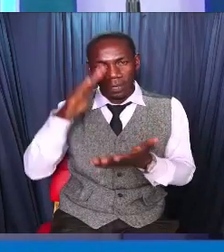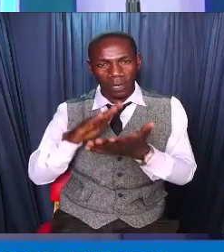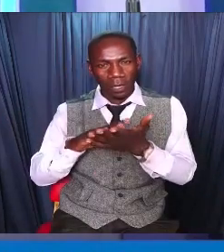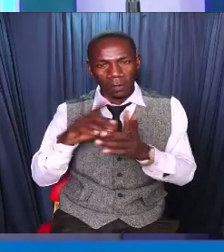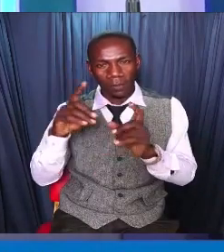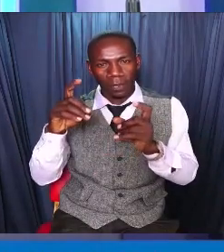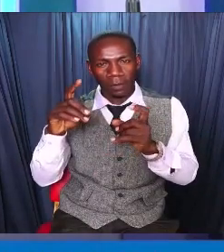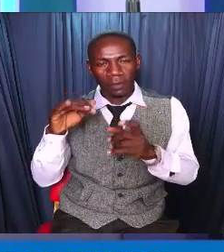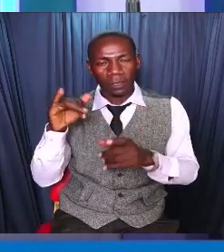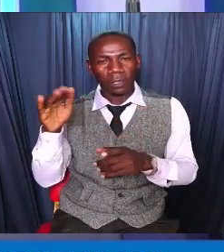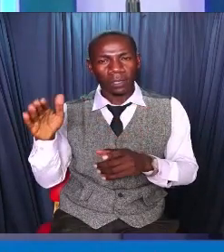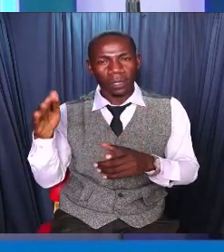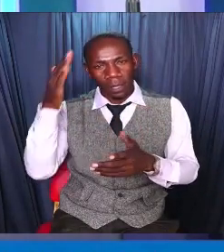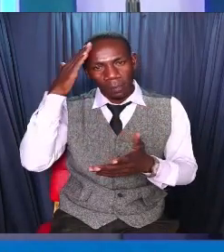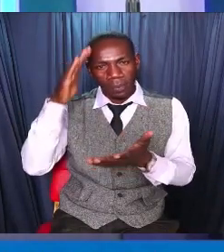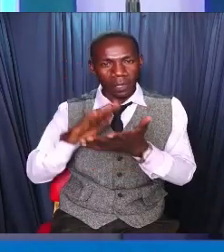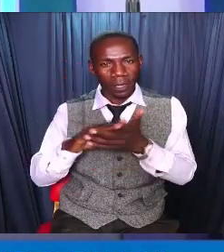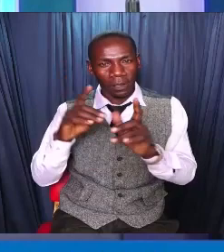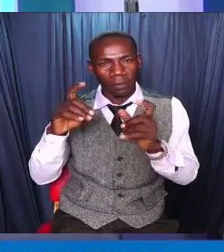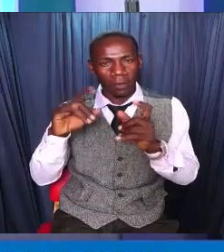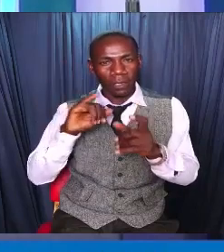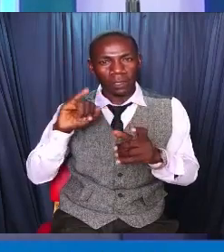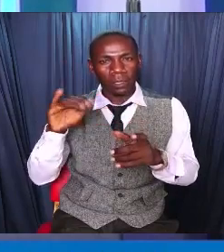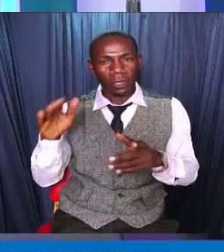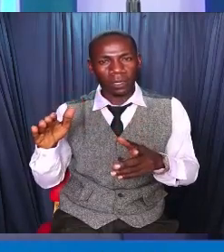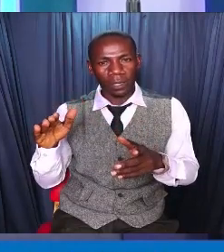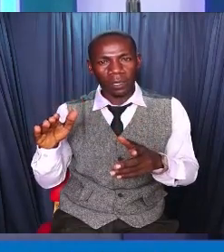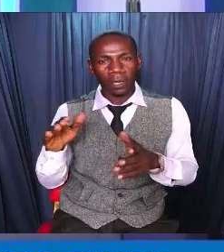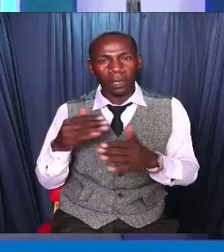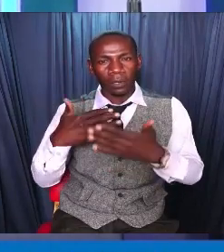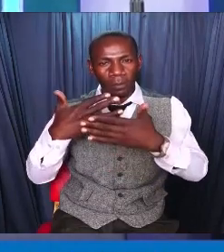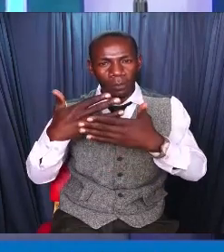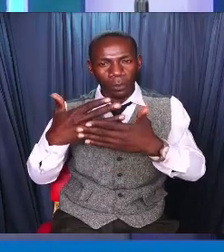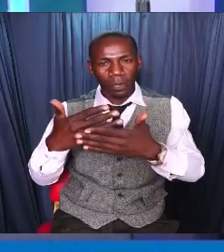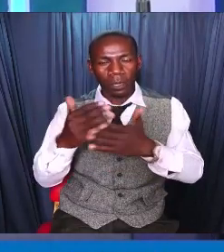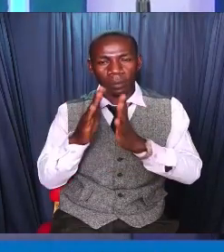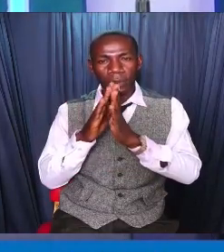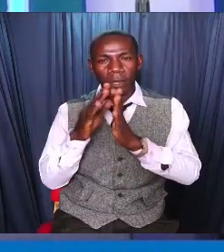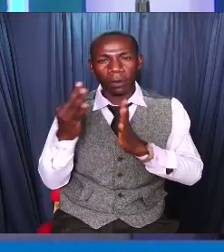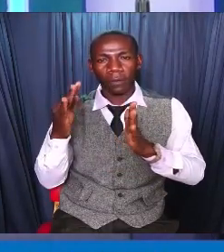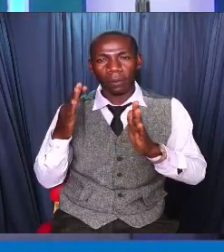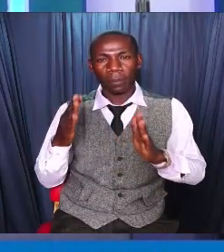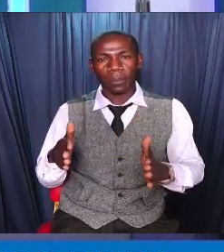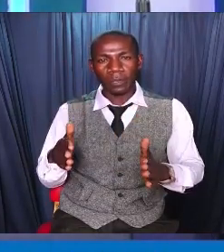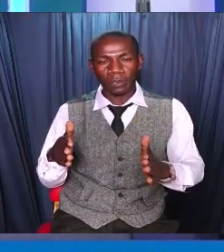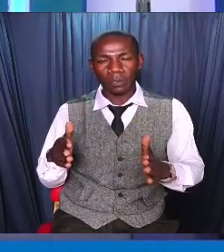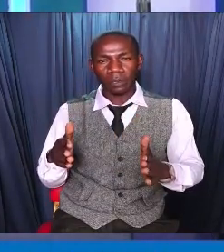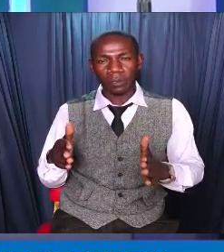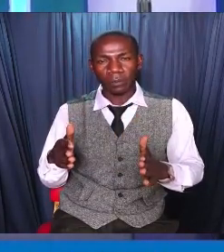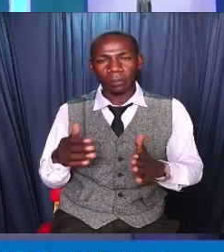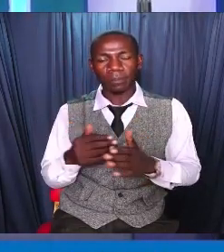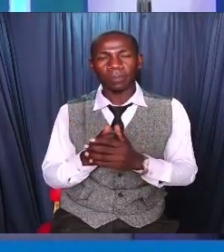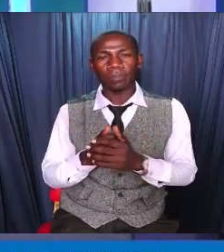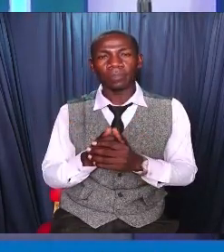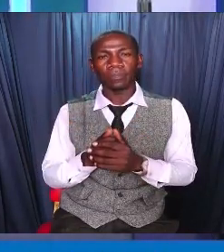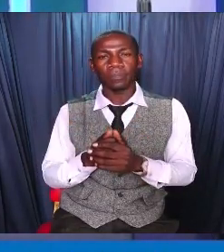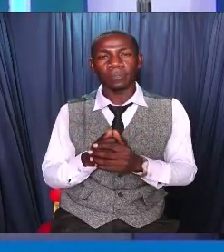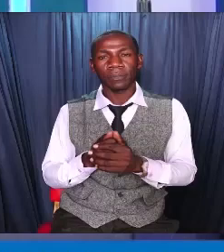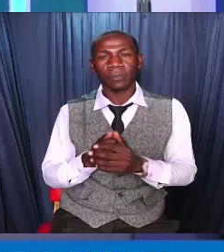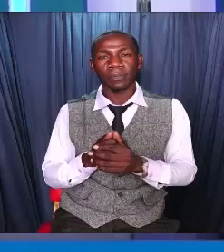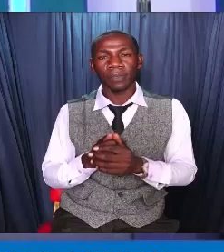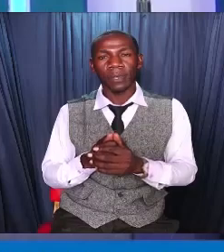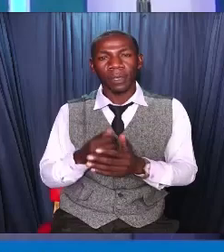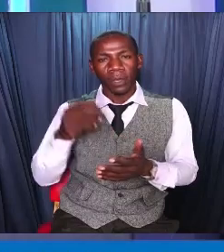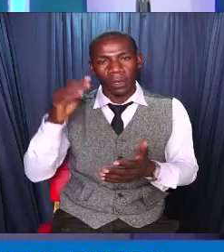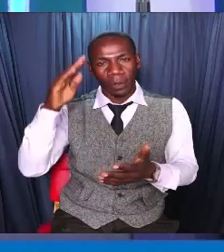iko. Because I believe sin anaamini is there. Dhambi iko. He believes sin is na there. Na uzuia maombi ya mtu. That hinders someone's prayers. Mwenye